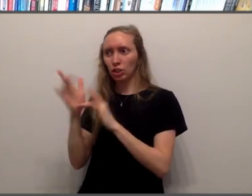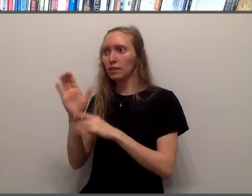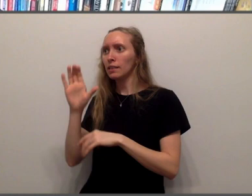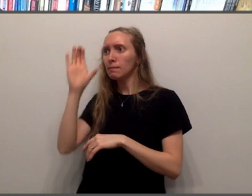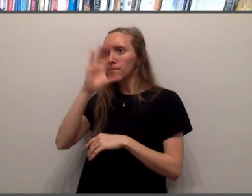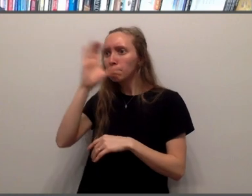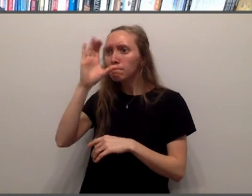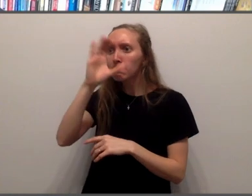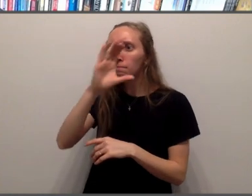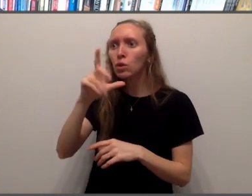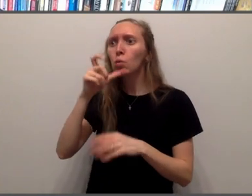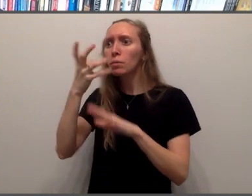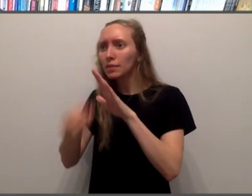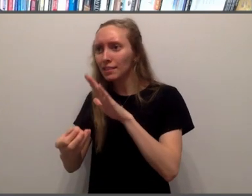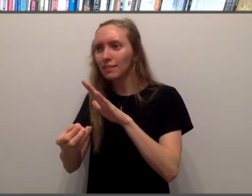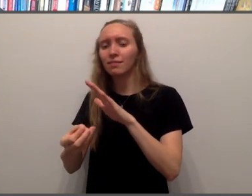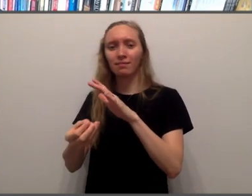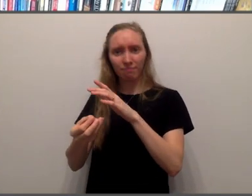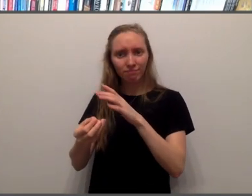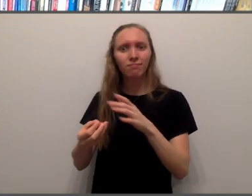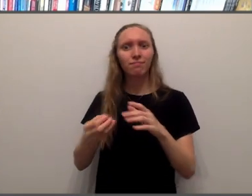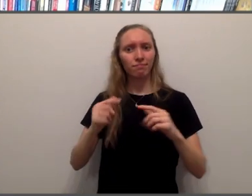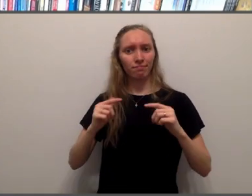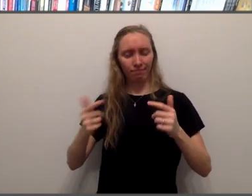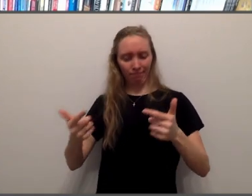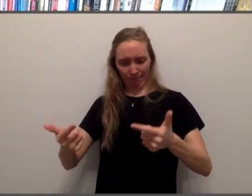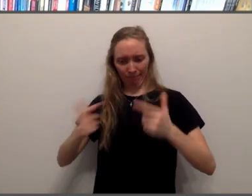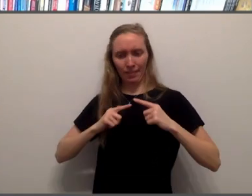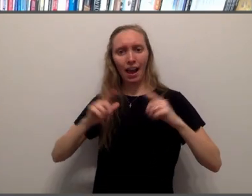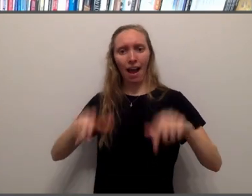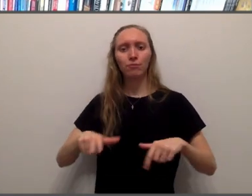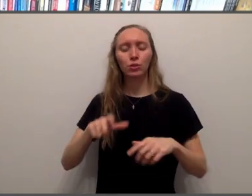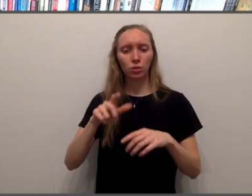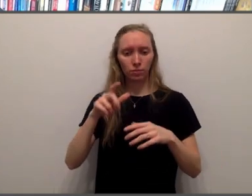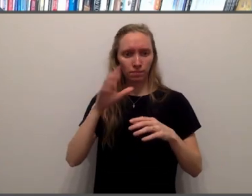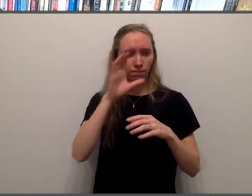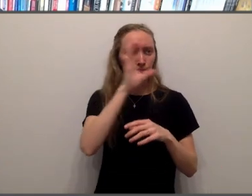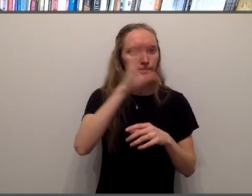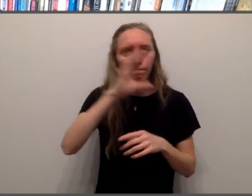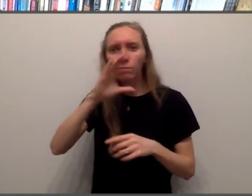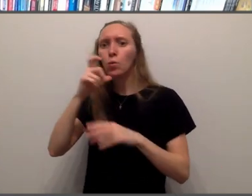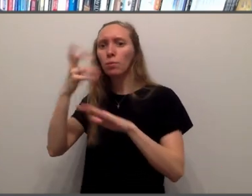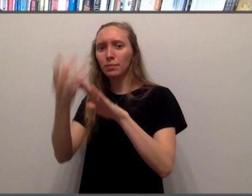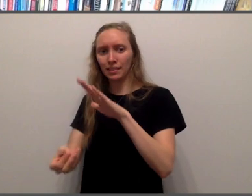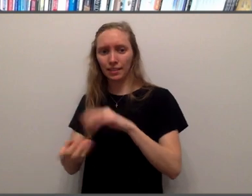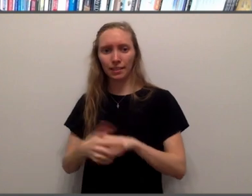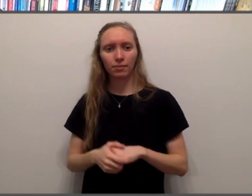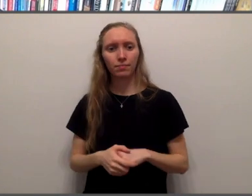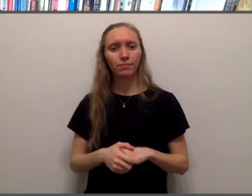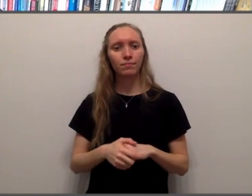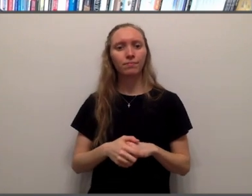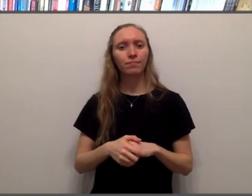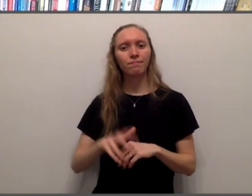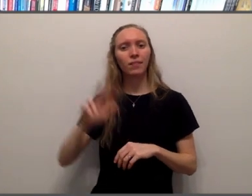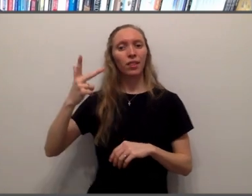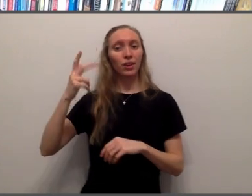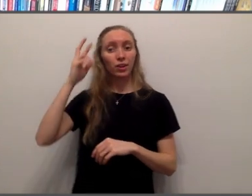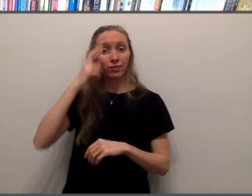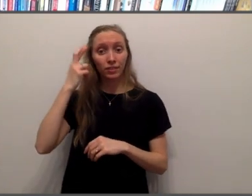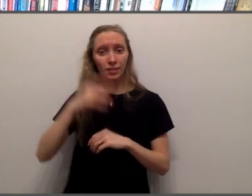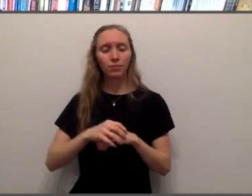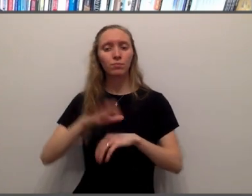was actually born for inclusion? Yeah, you remember, Jesus says in Matthew chapter 16,